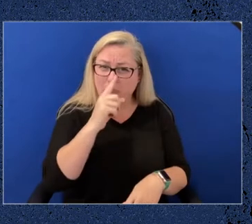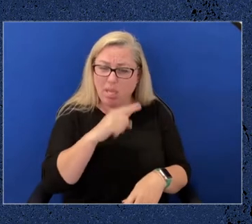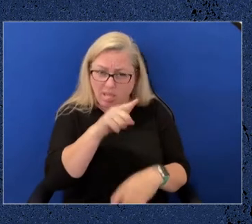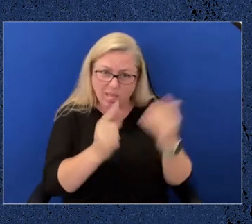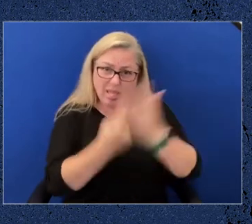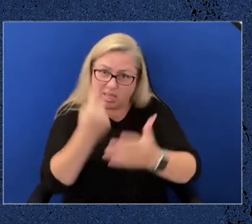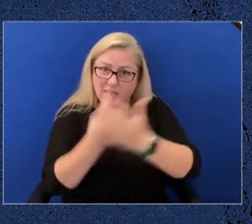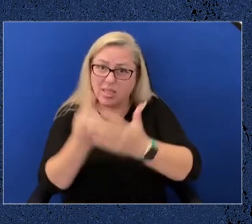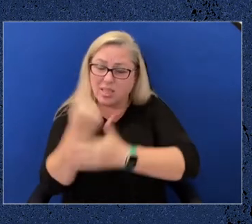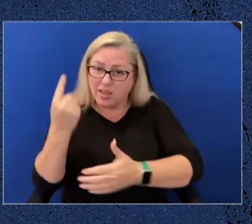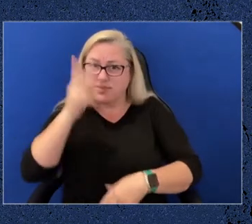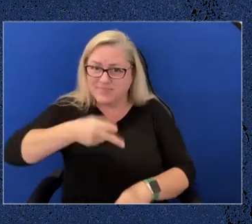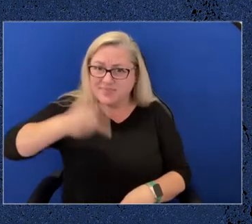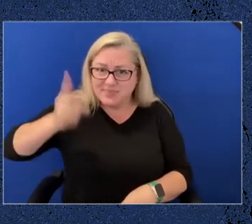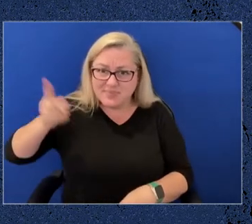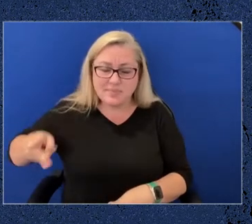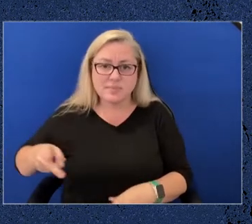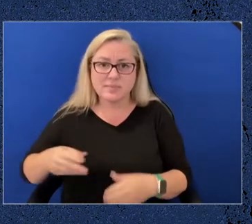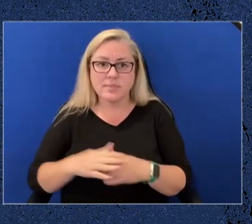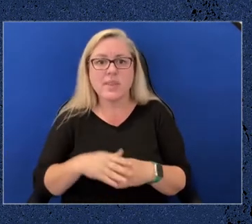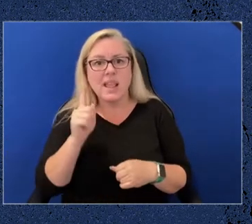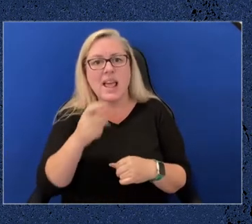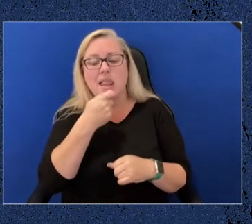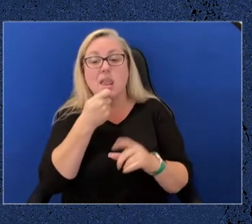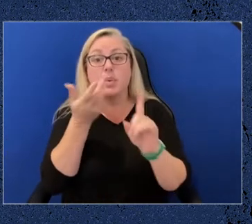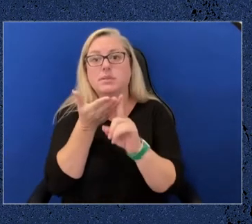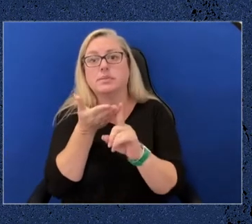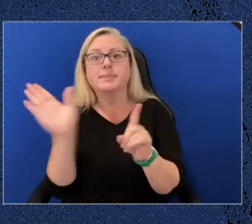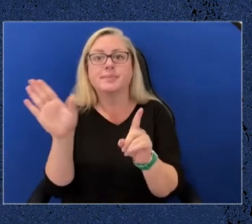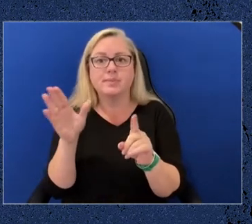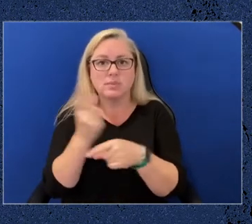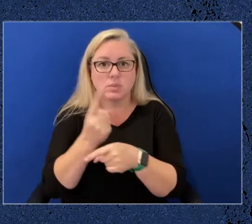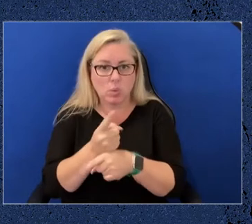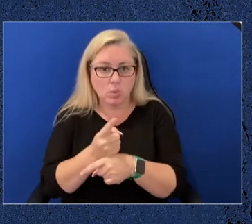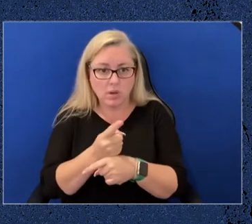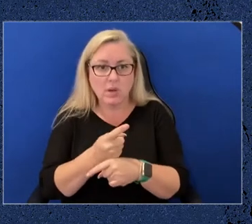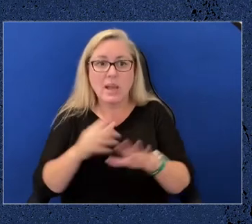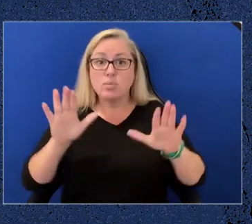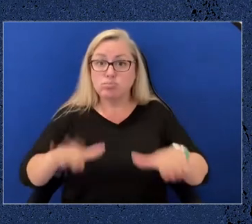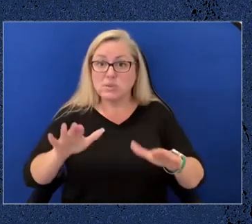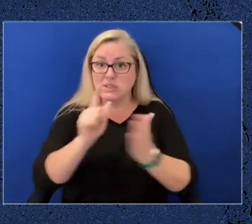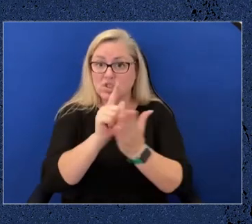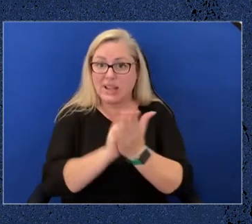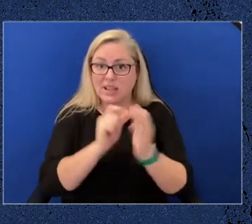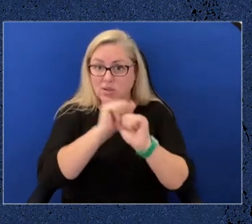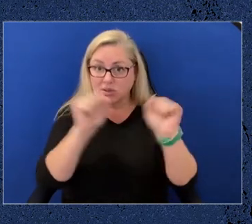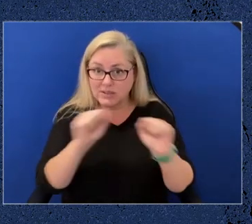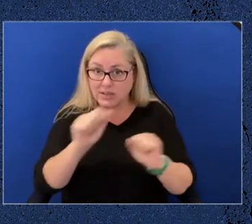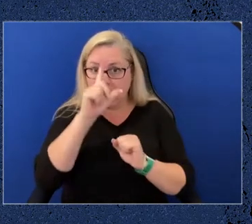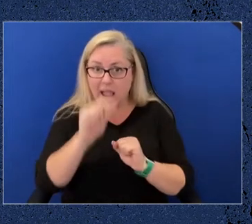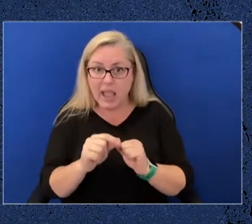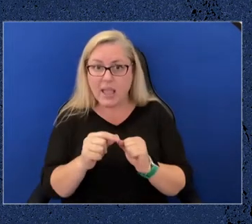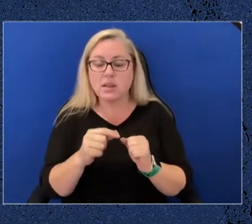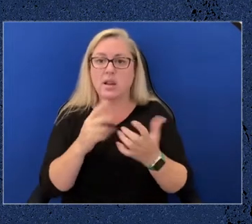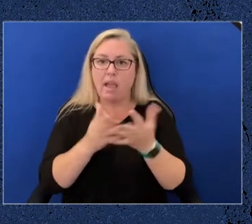It's so true. And now I just want to just go on a slight tangent, because a lot of people don't realise this, that in the British legal system, there's four ways you can acquire land. It can be through